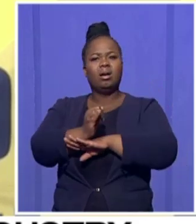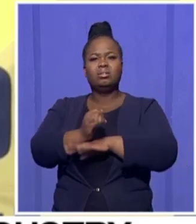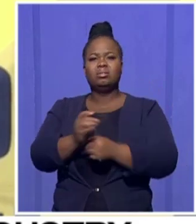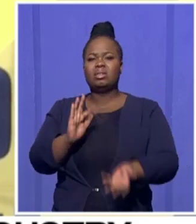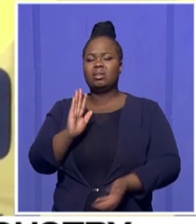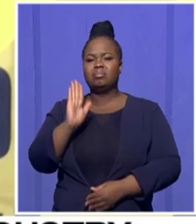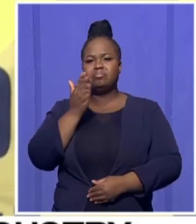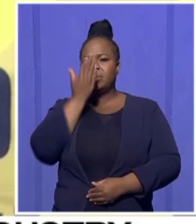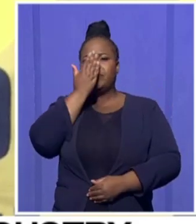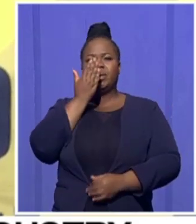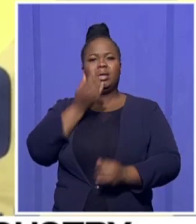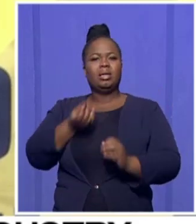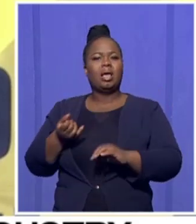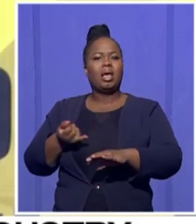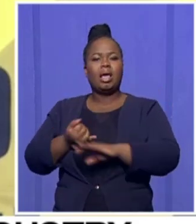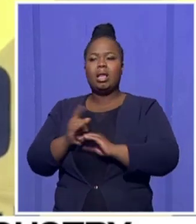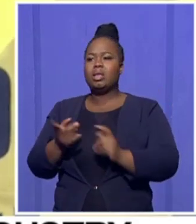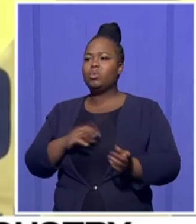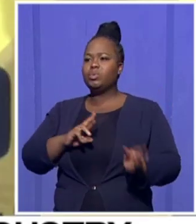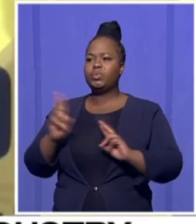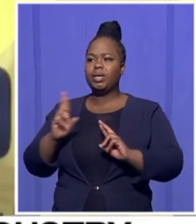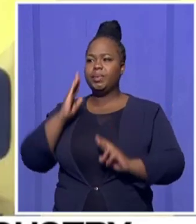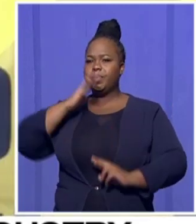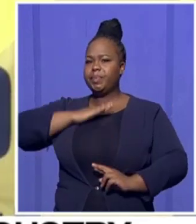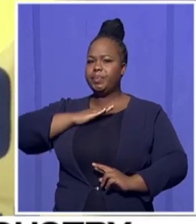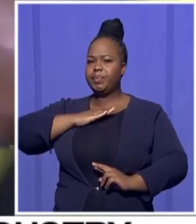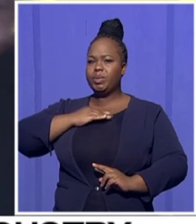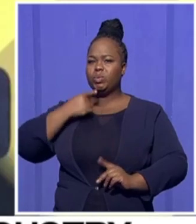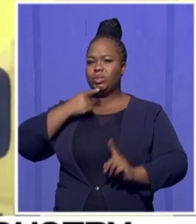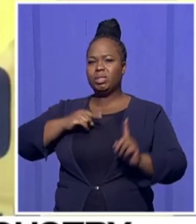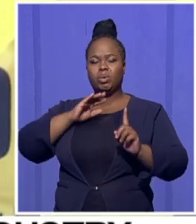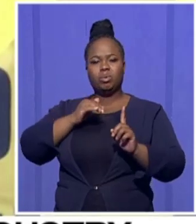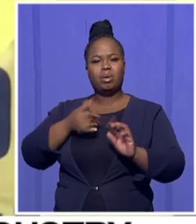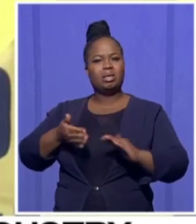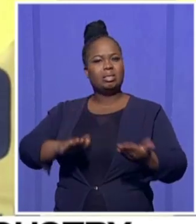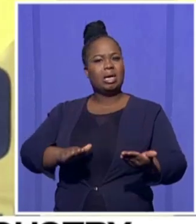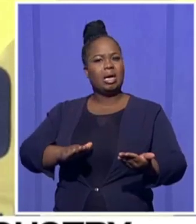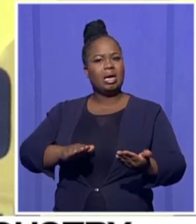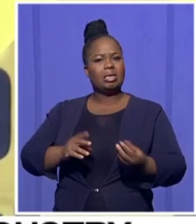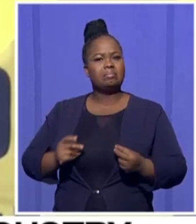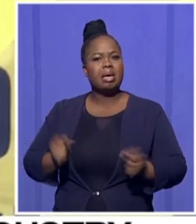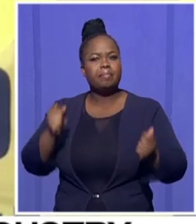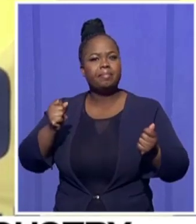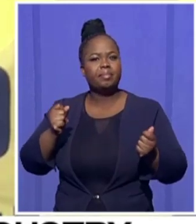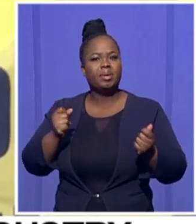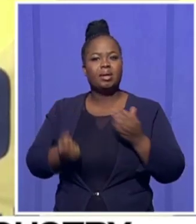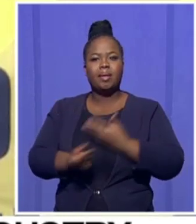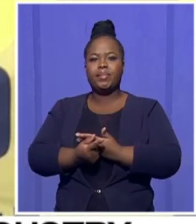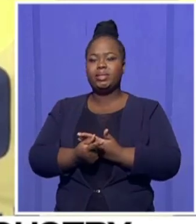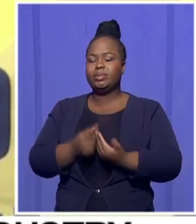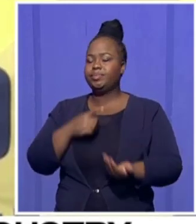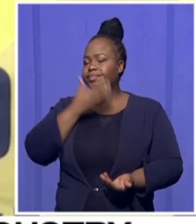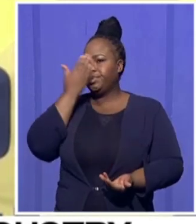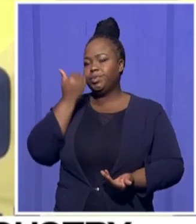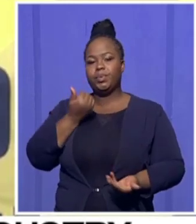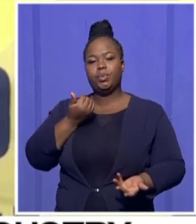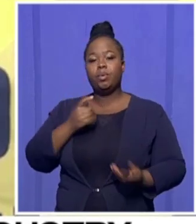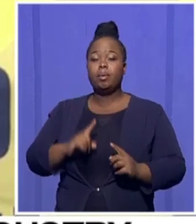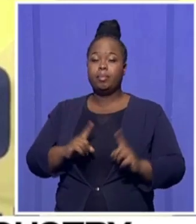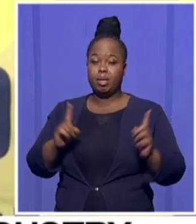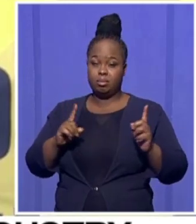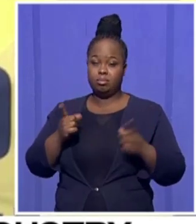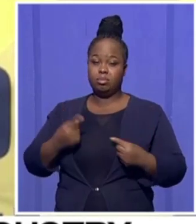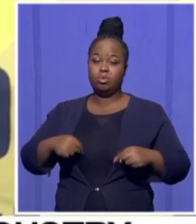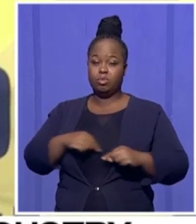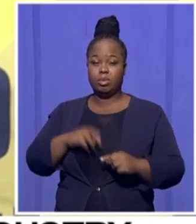why you left before we were ready to say goodbye. But little by little, we begin to remember that